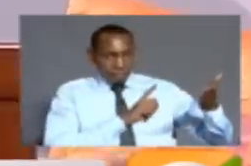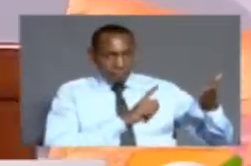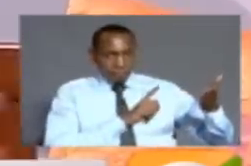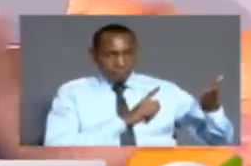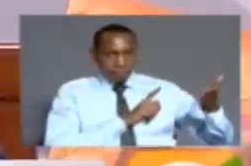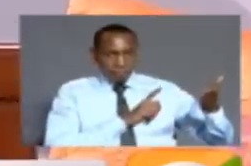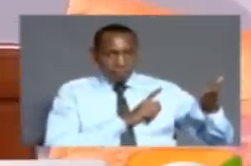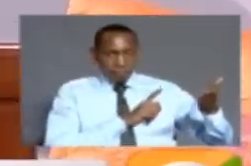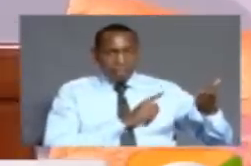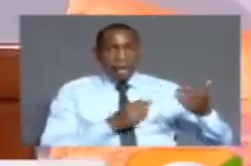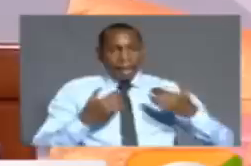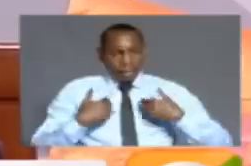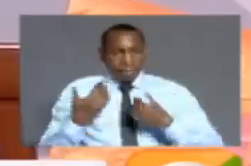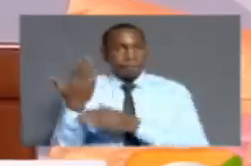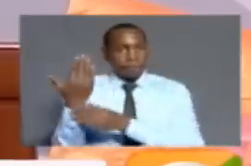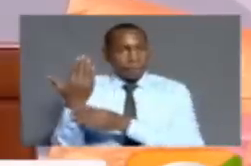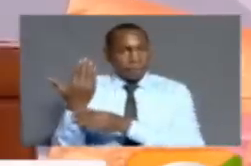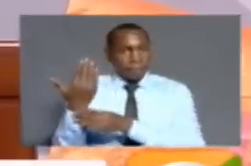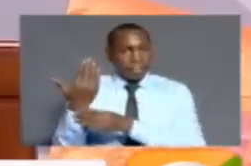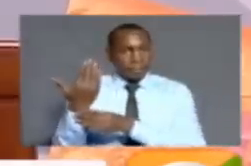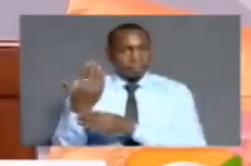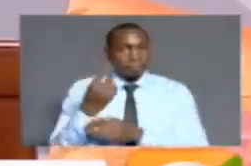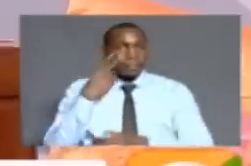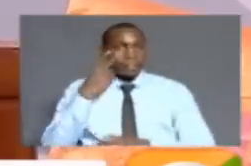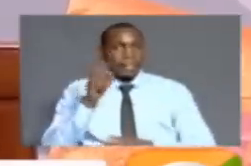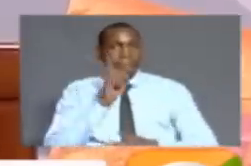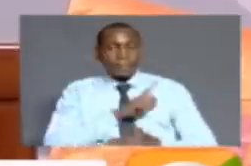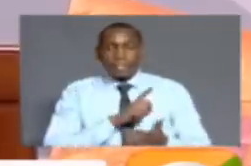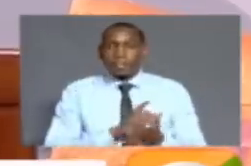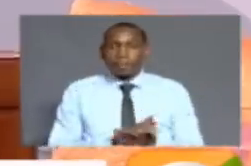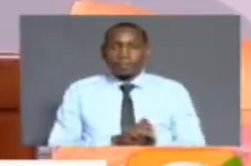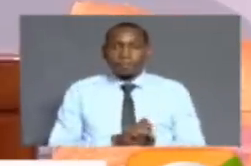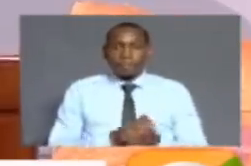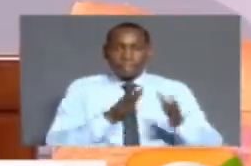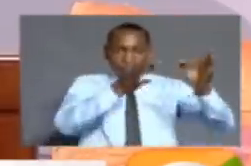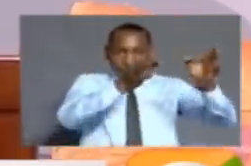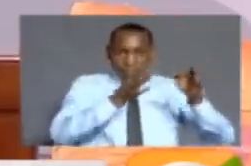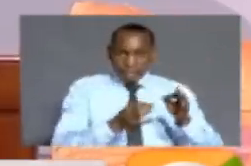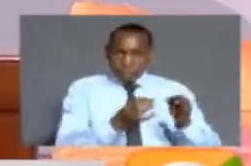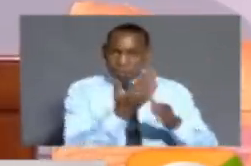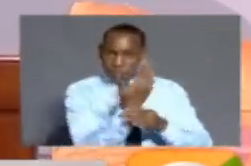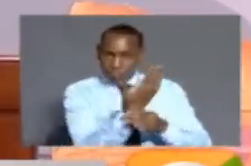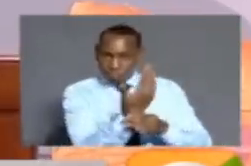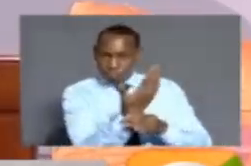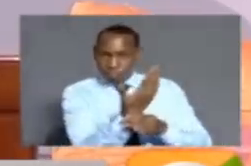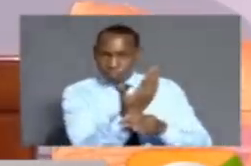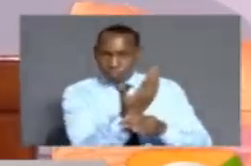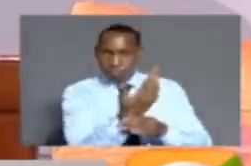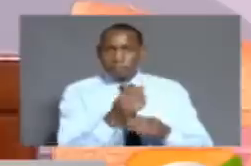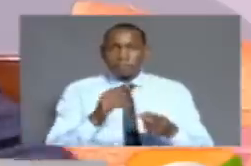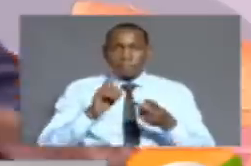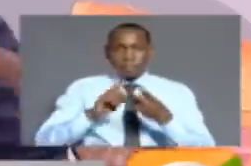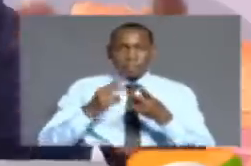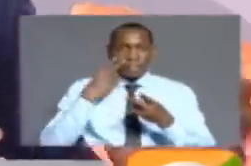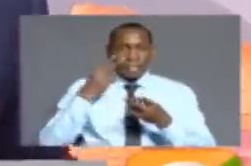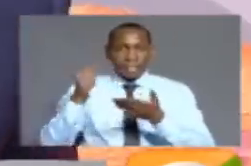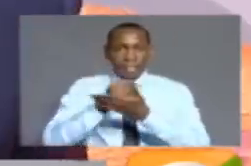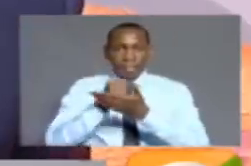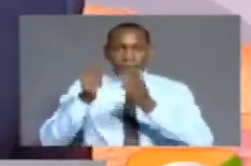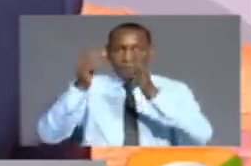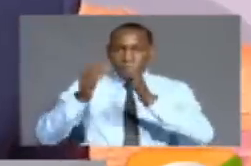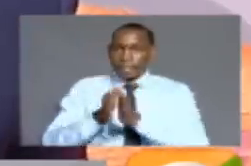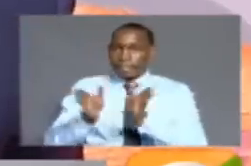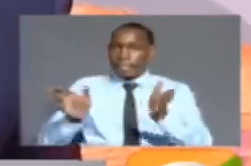these are some of our documents. We have looked at the financial statements. We have looked at the Auditor General